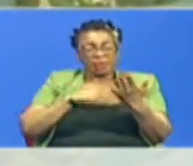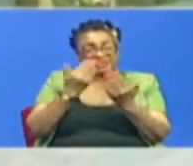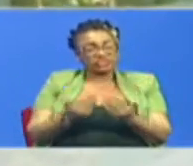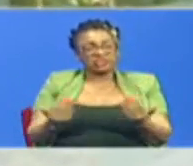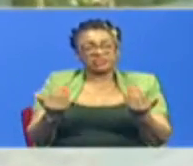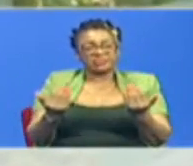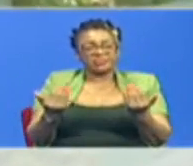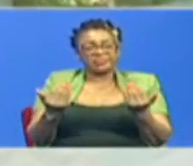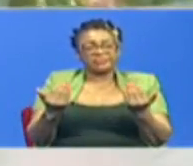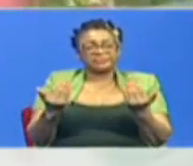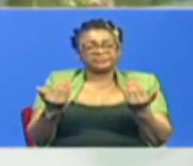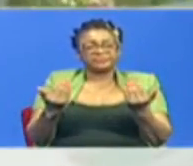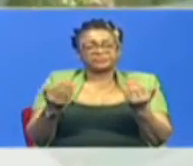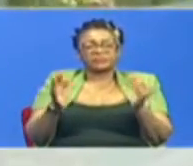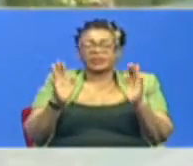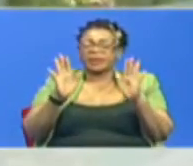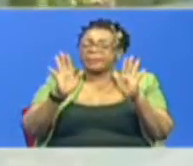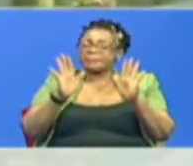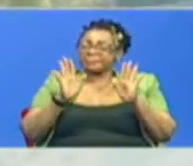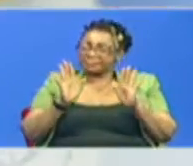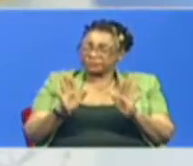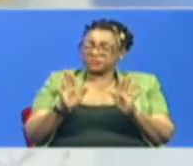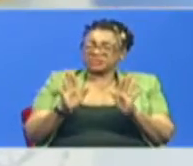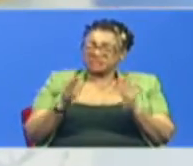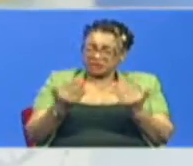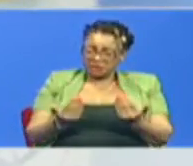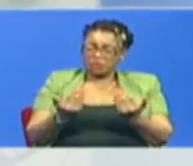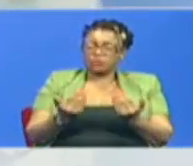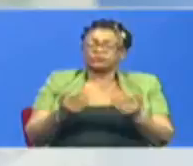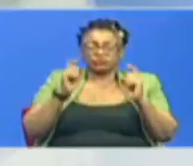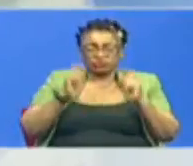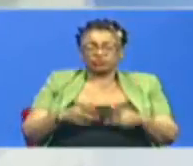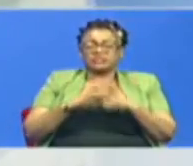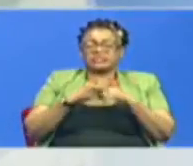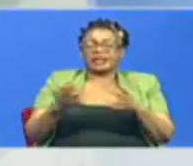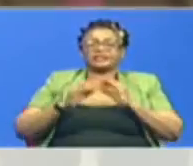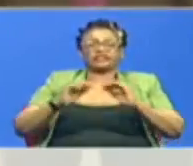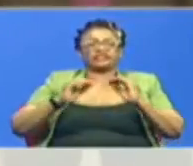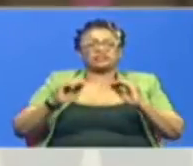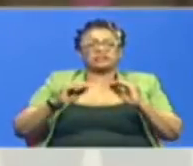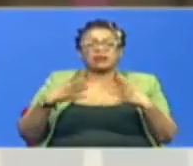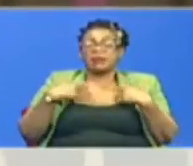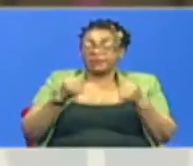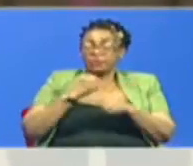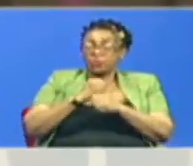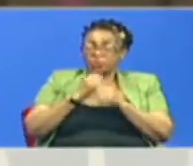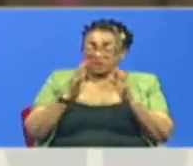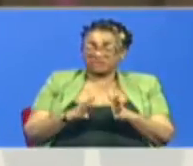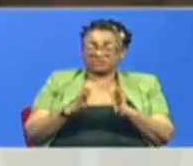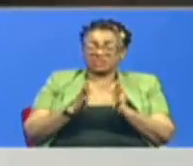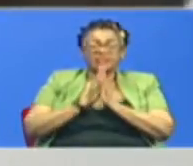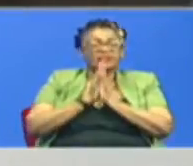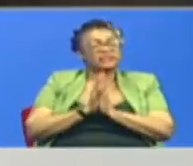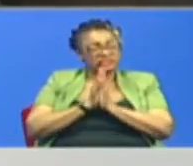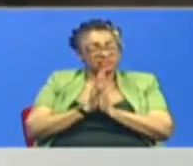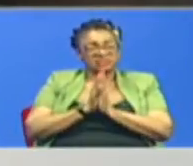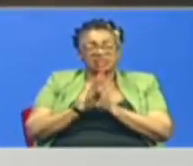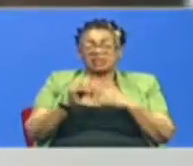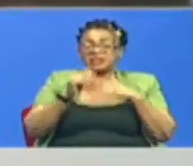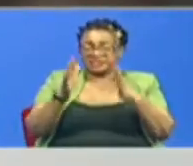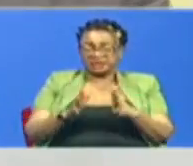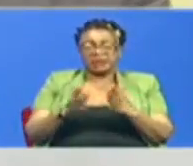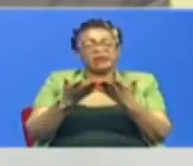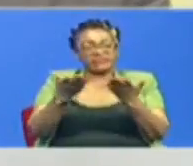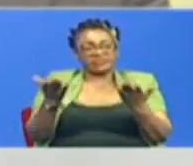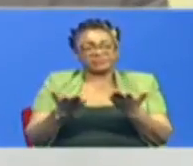ni umuhimu somo hili lianzishwe. The health workers and religious leaders have had their say. As for the youth, what say